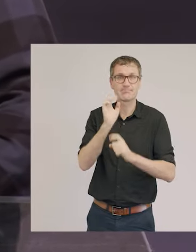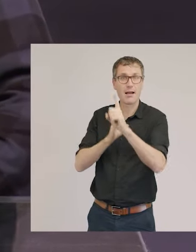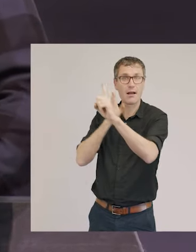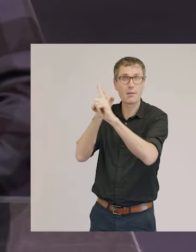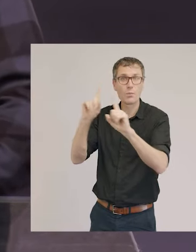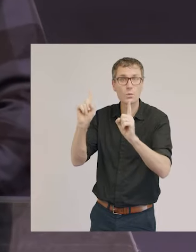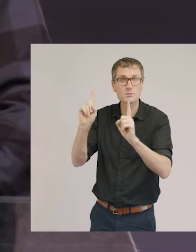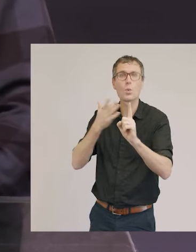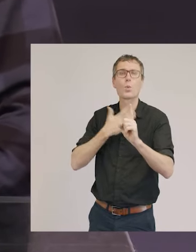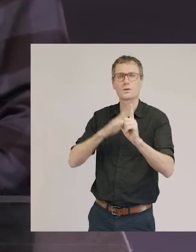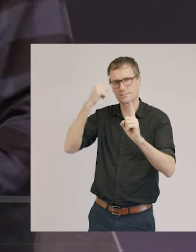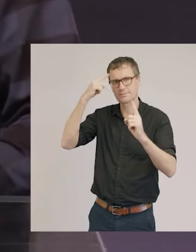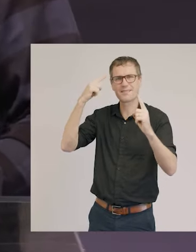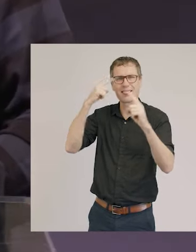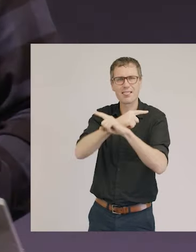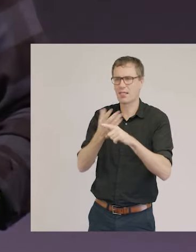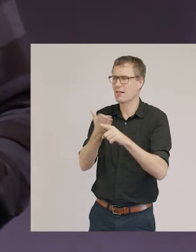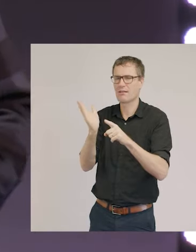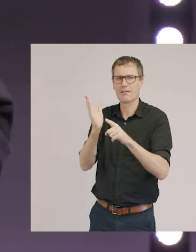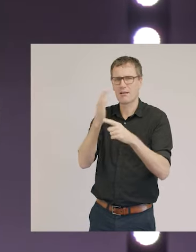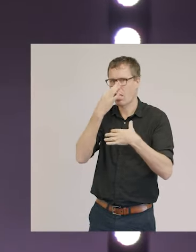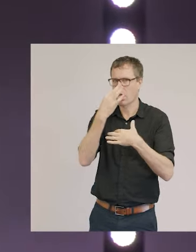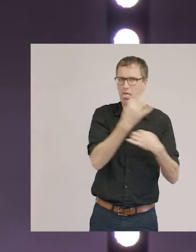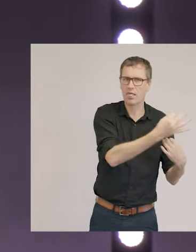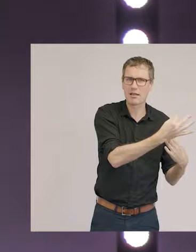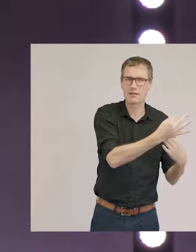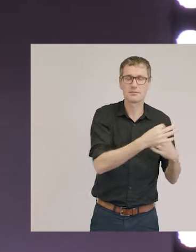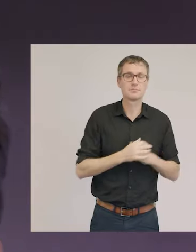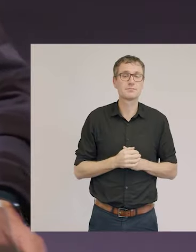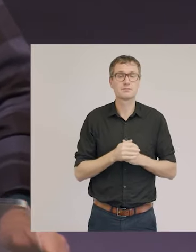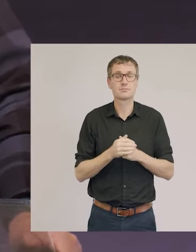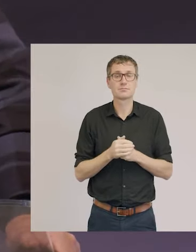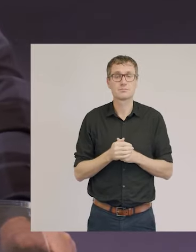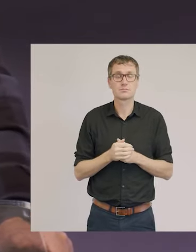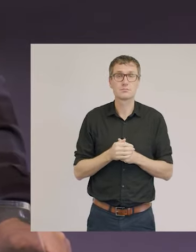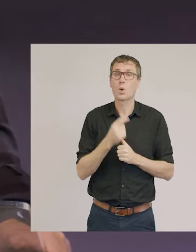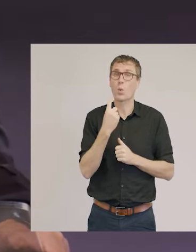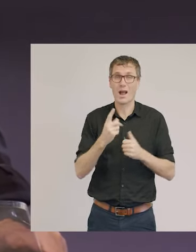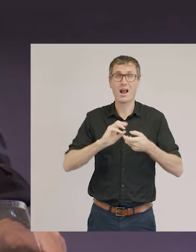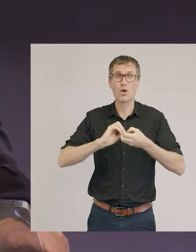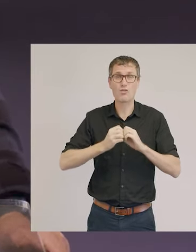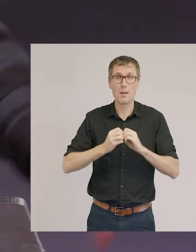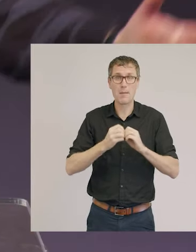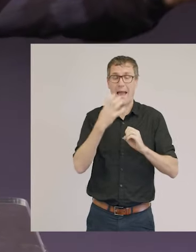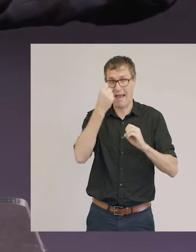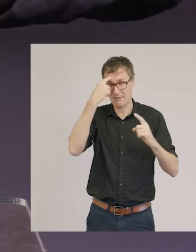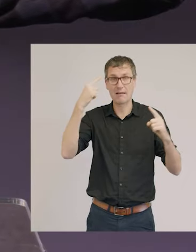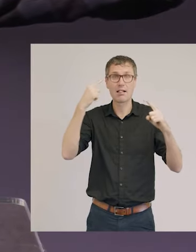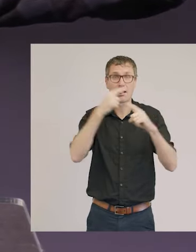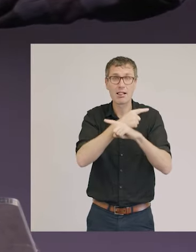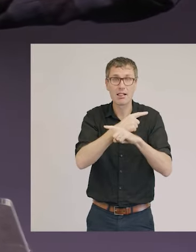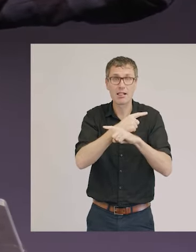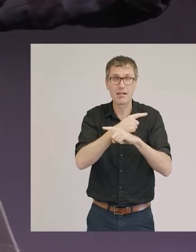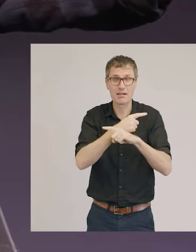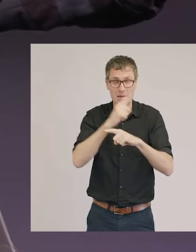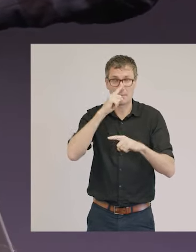to deceive. The problem with deception, folks, is that people never know when they're deceived. That's the whole